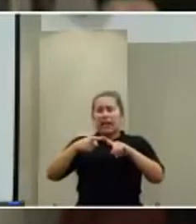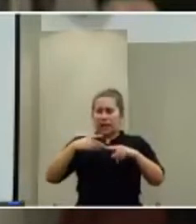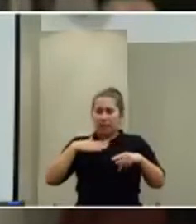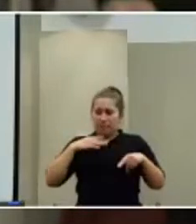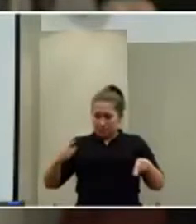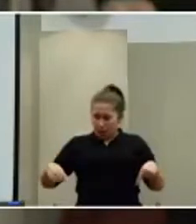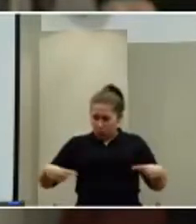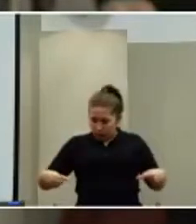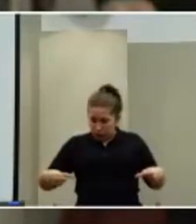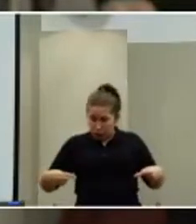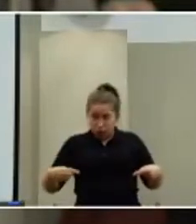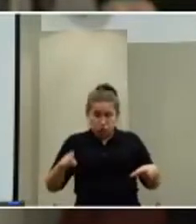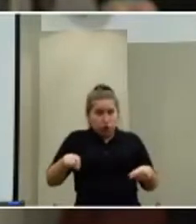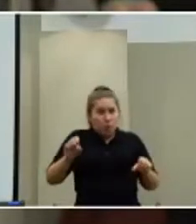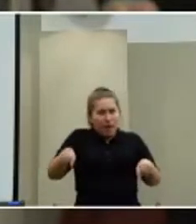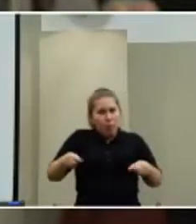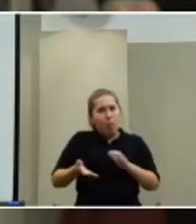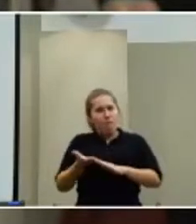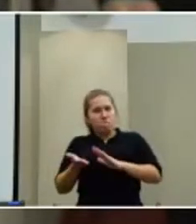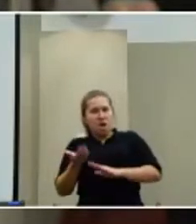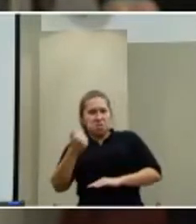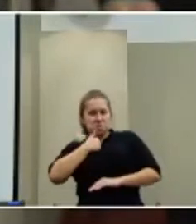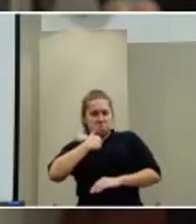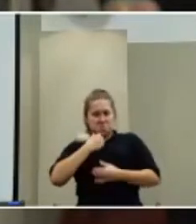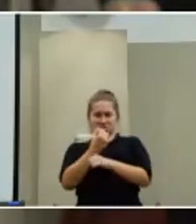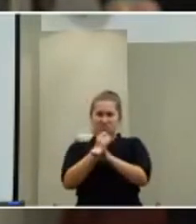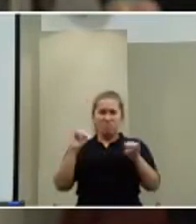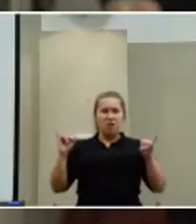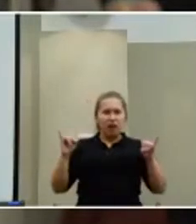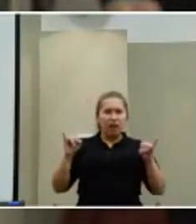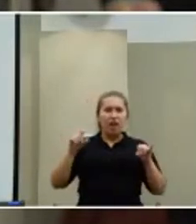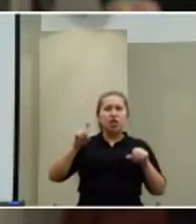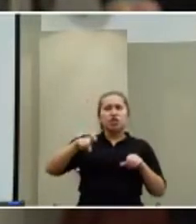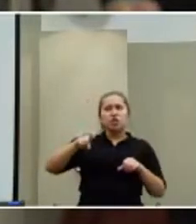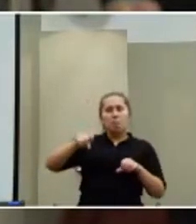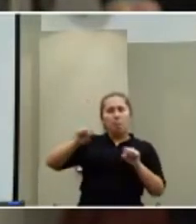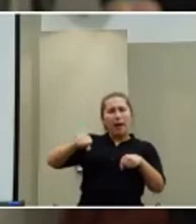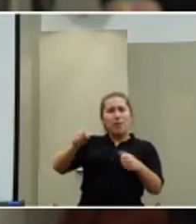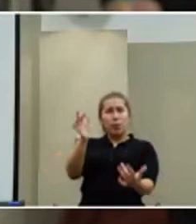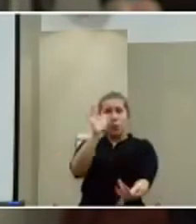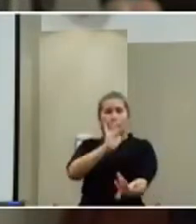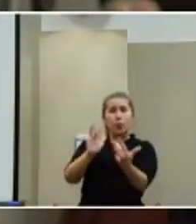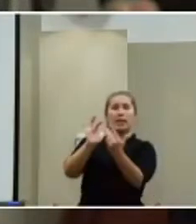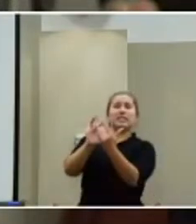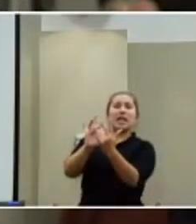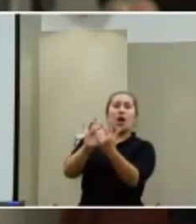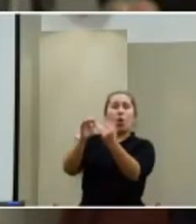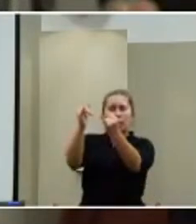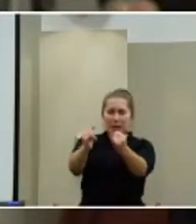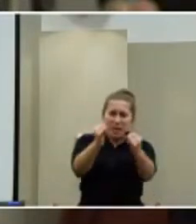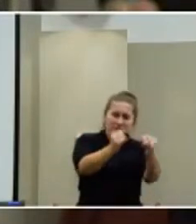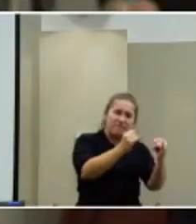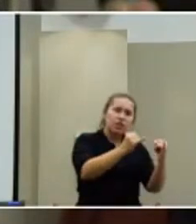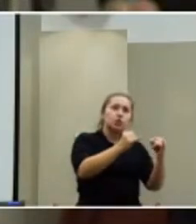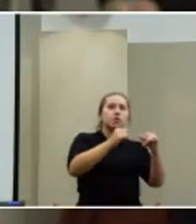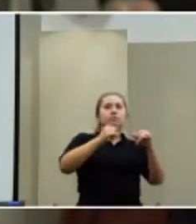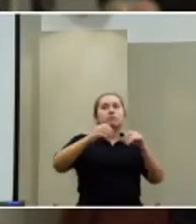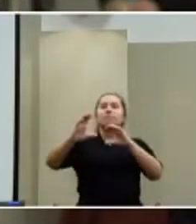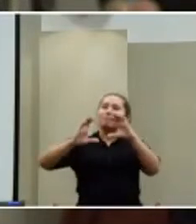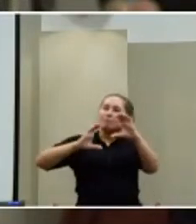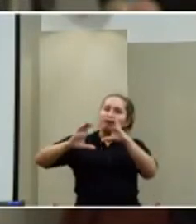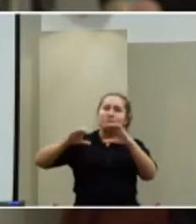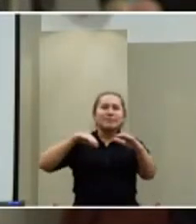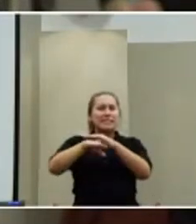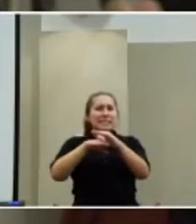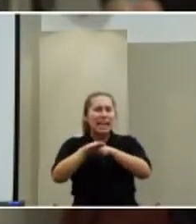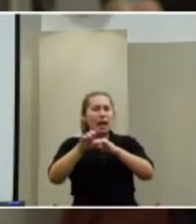I can function independently or being able to reach out to individuals in an accessible